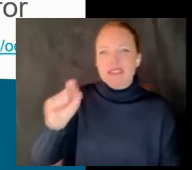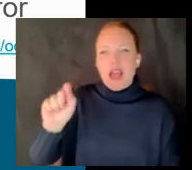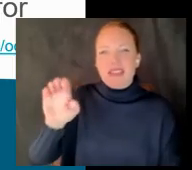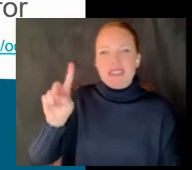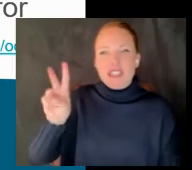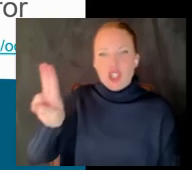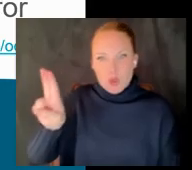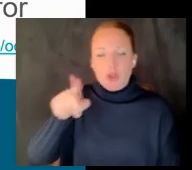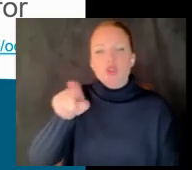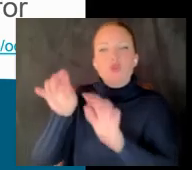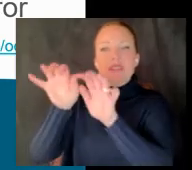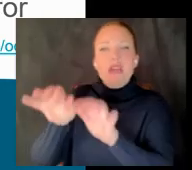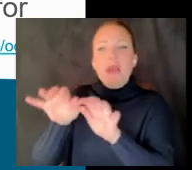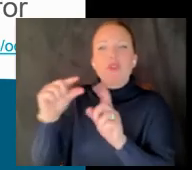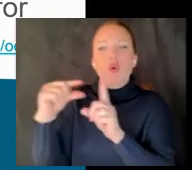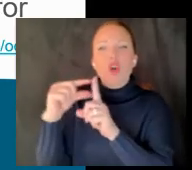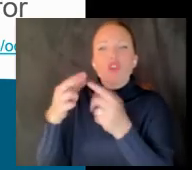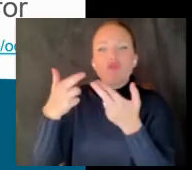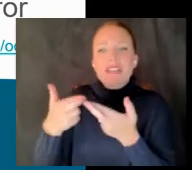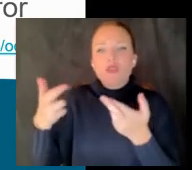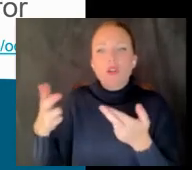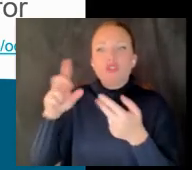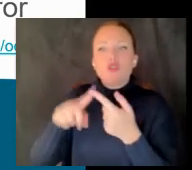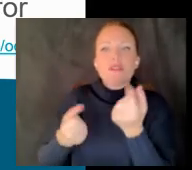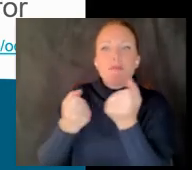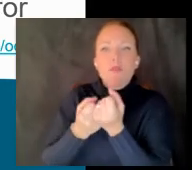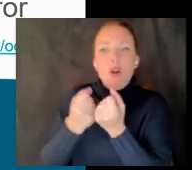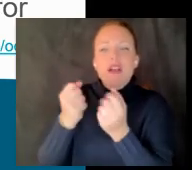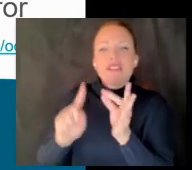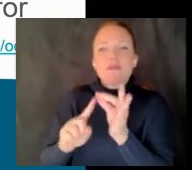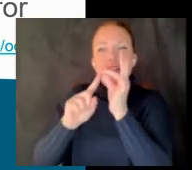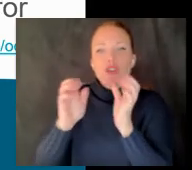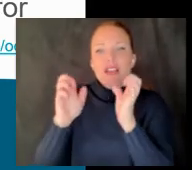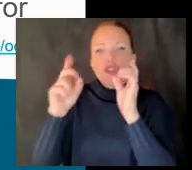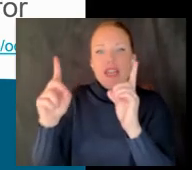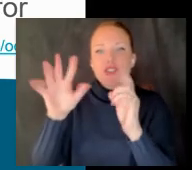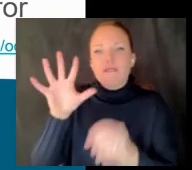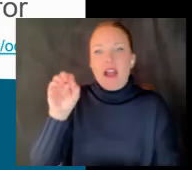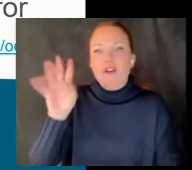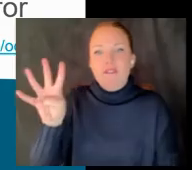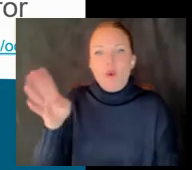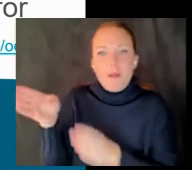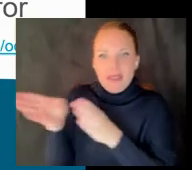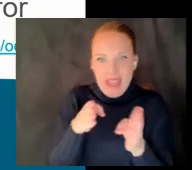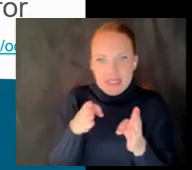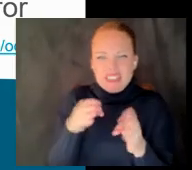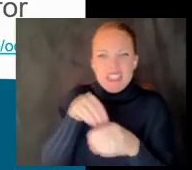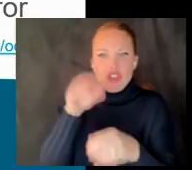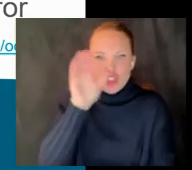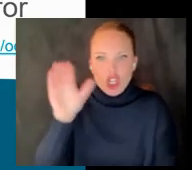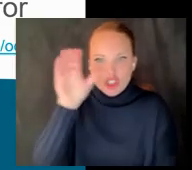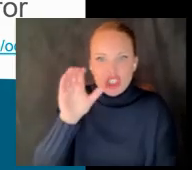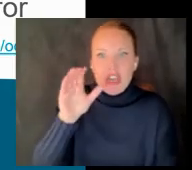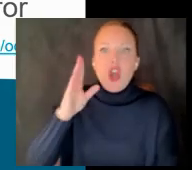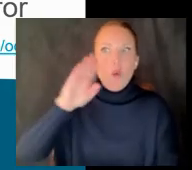and enter in resources to support special education and Section 504 plans into the search feature. This will allow you to see all of